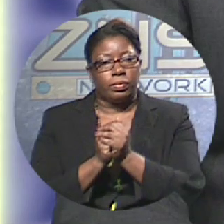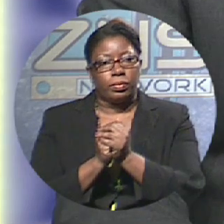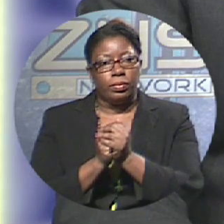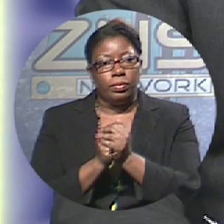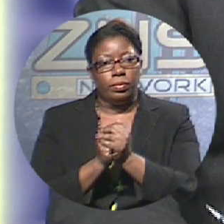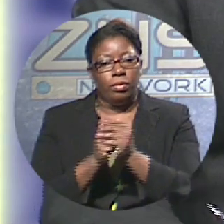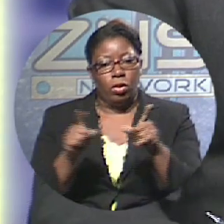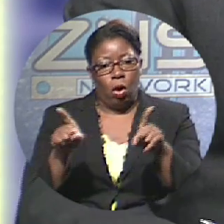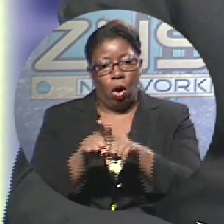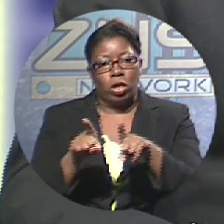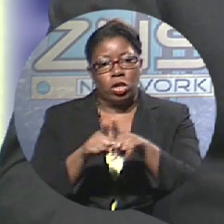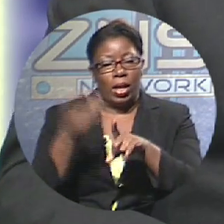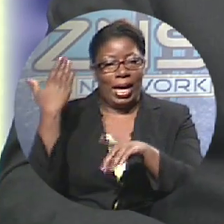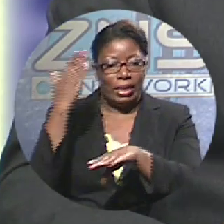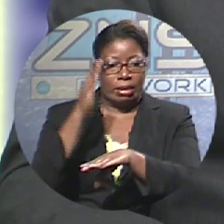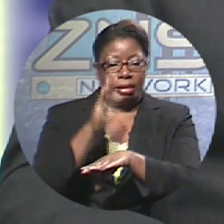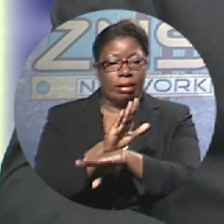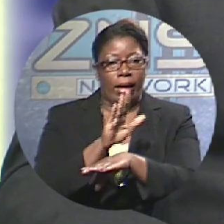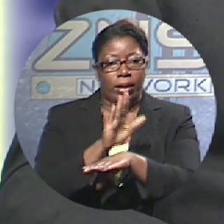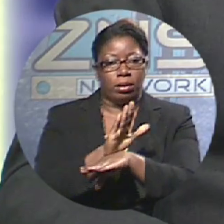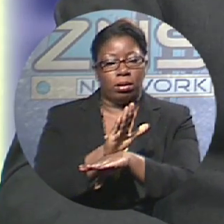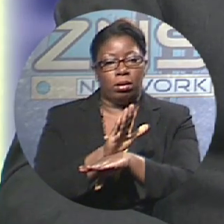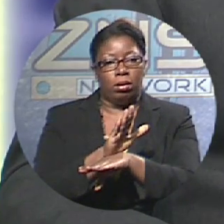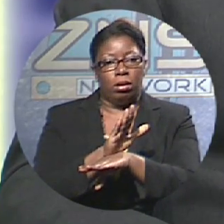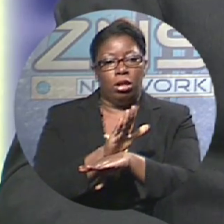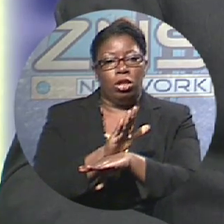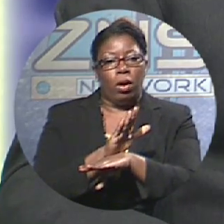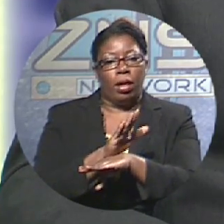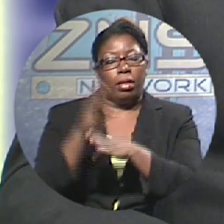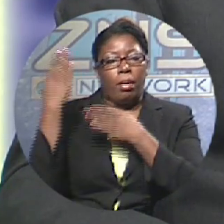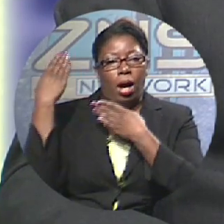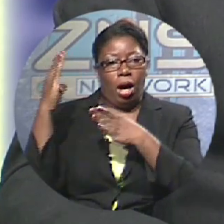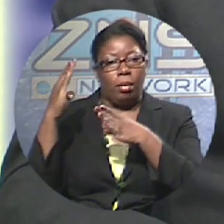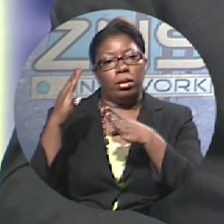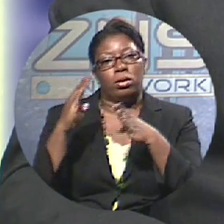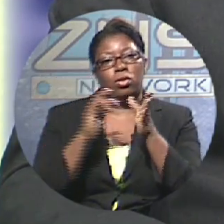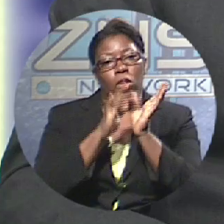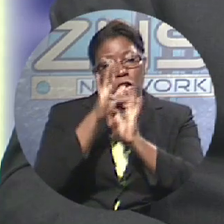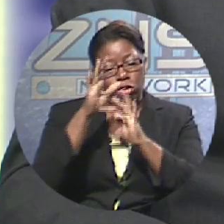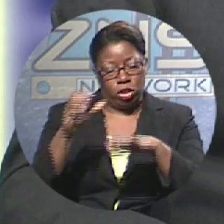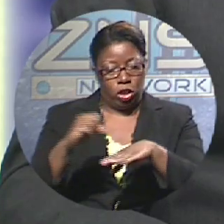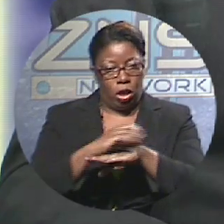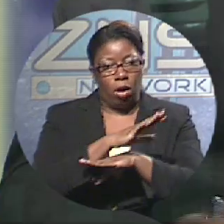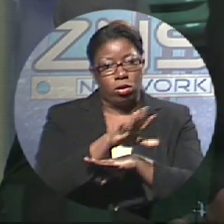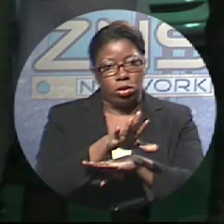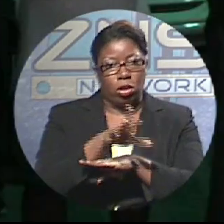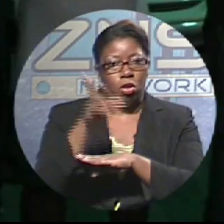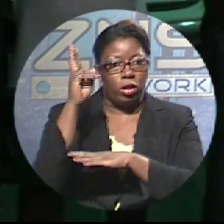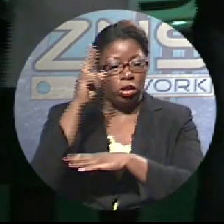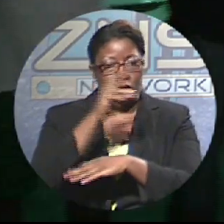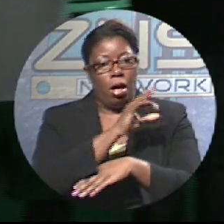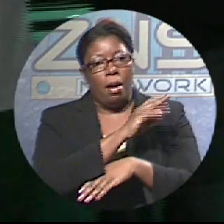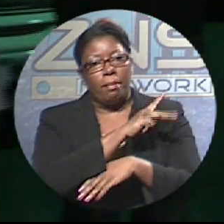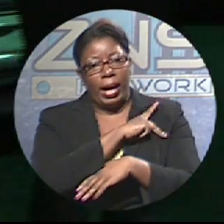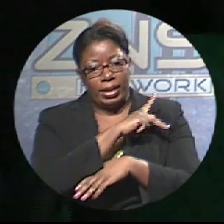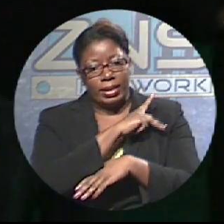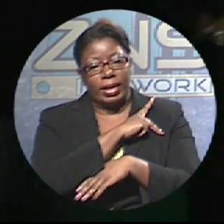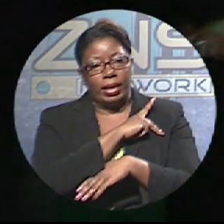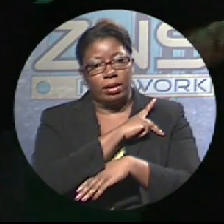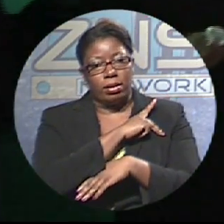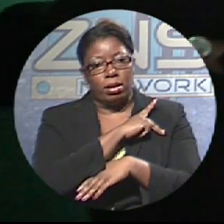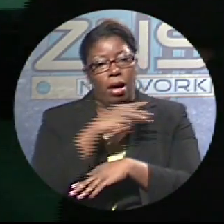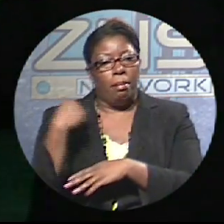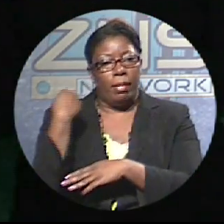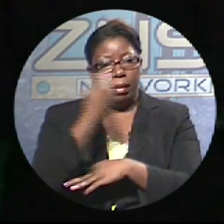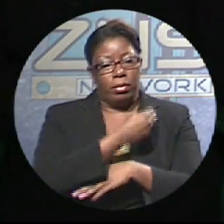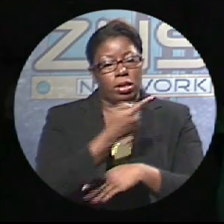Also on the scene last night were members of the Bahamas Christian Council. President Reverend Ranford Patterson says members came out to lend their support to the